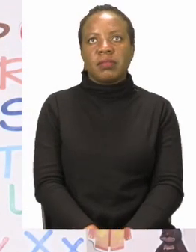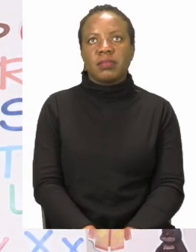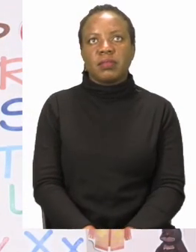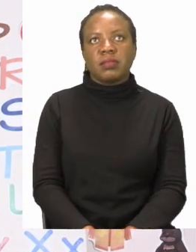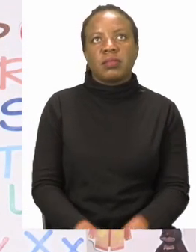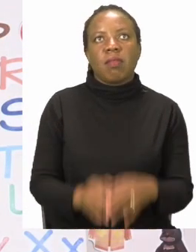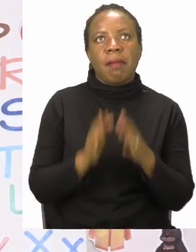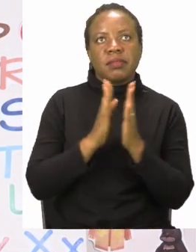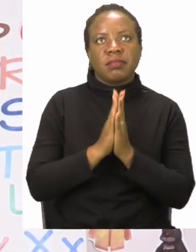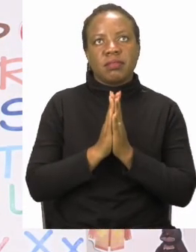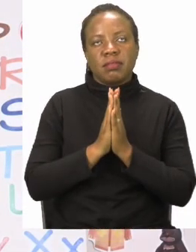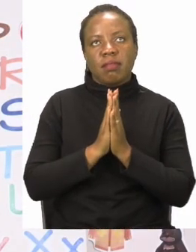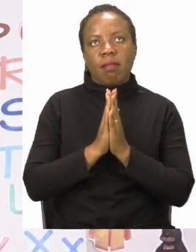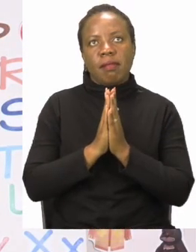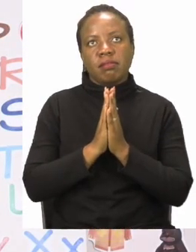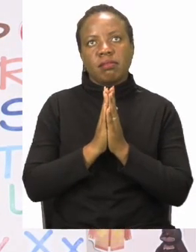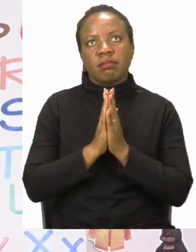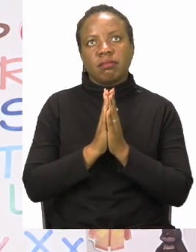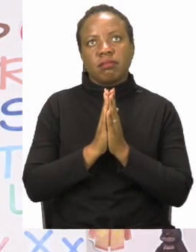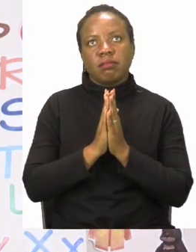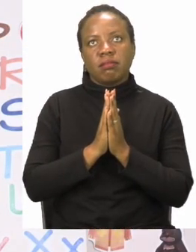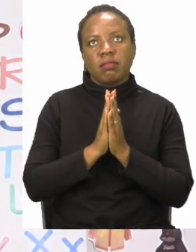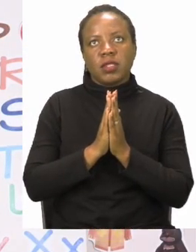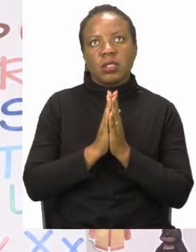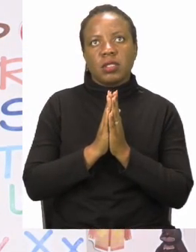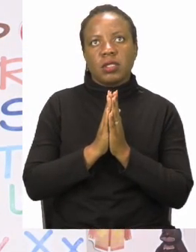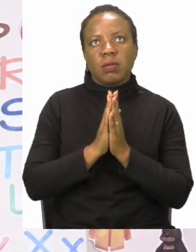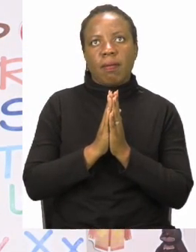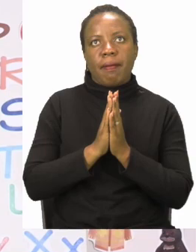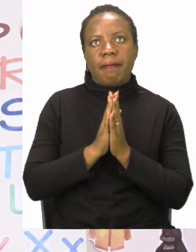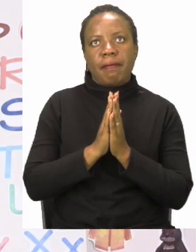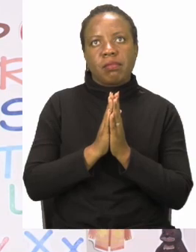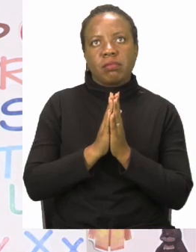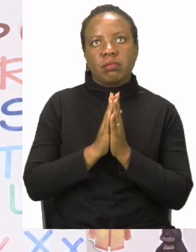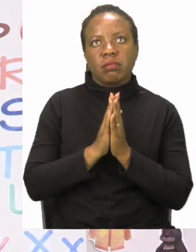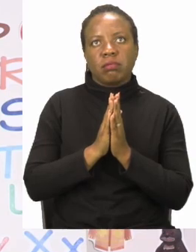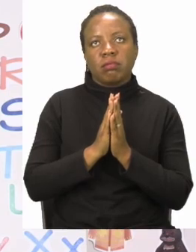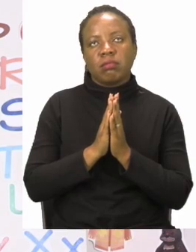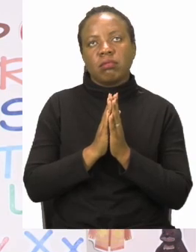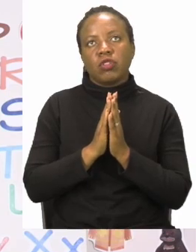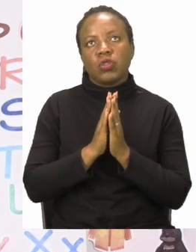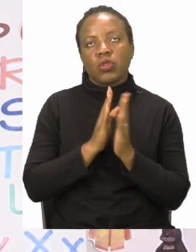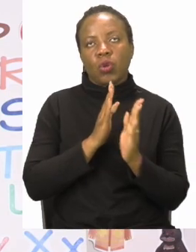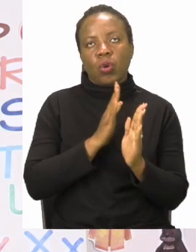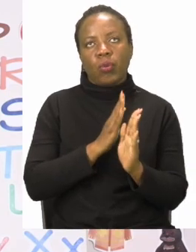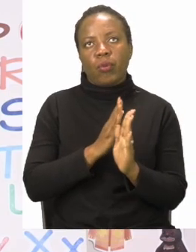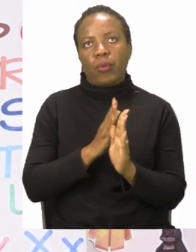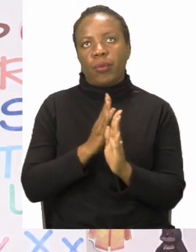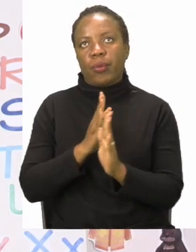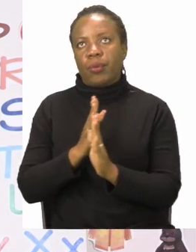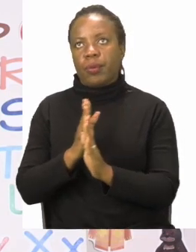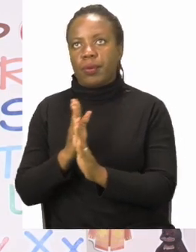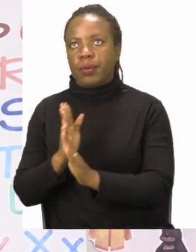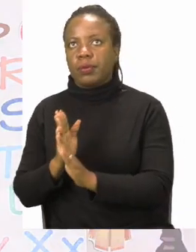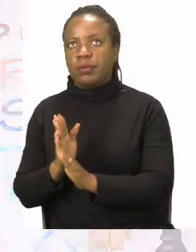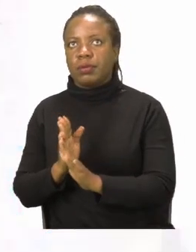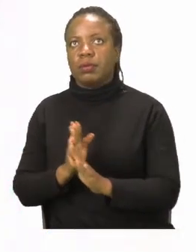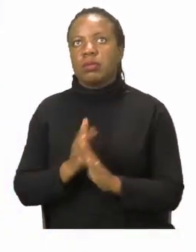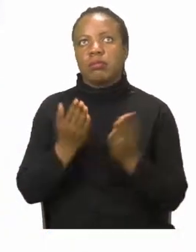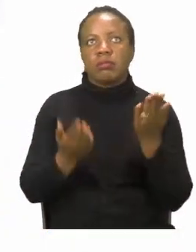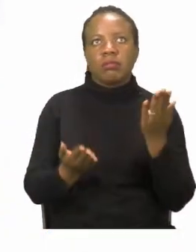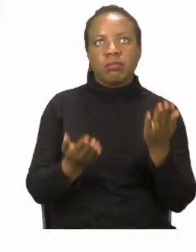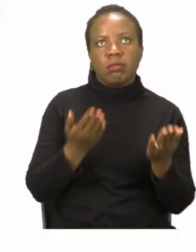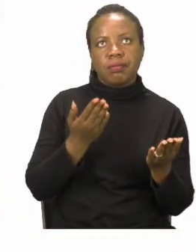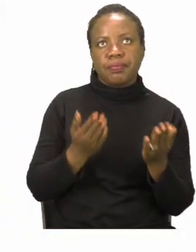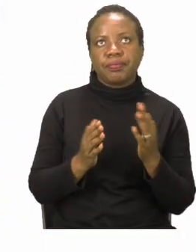In this part of the lesson, we are going to do ordering and comparing. Let's turn our booklets to